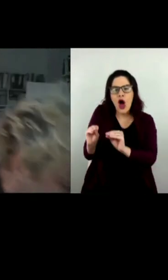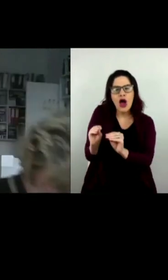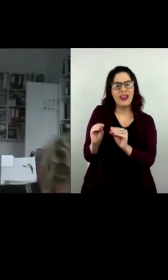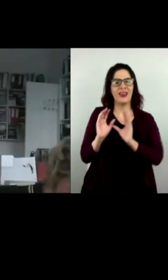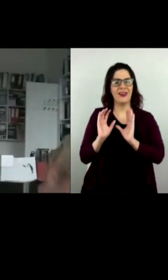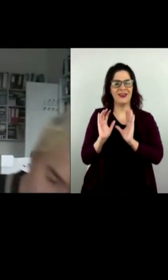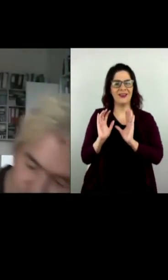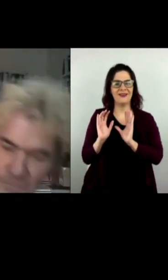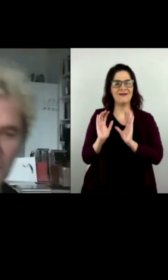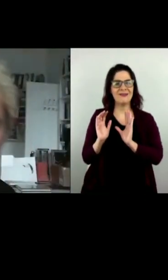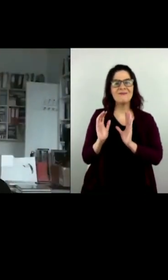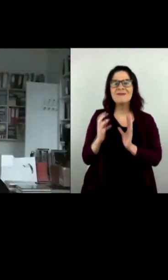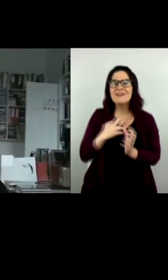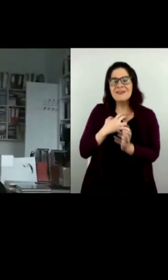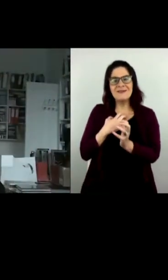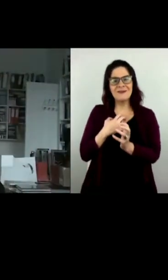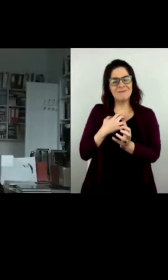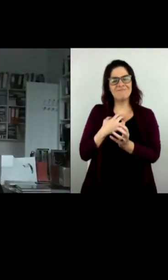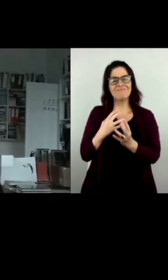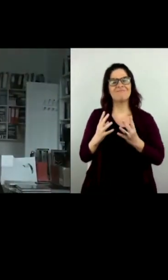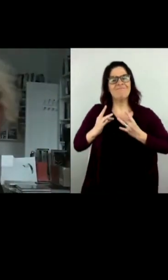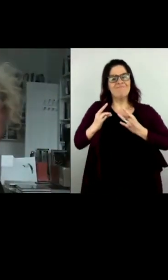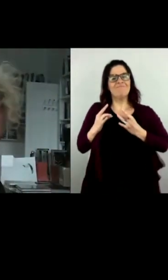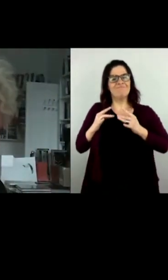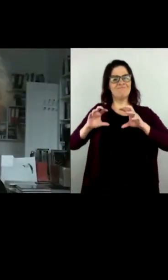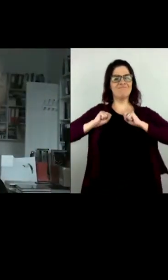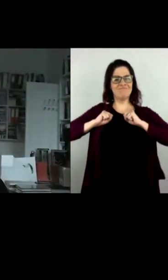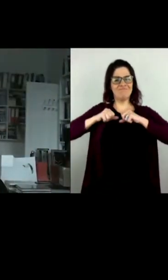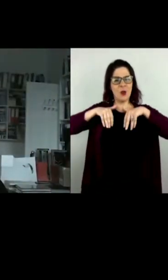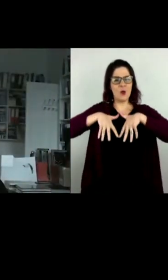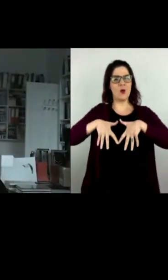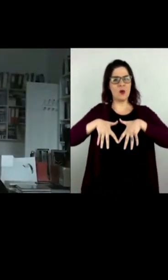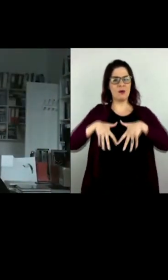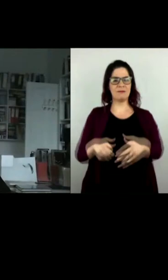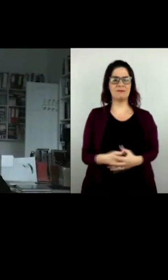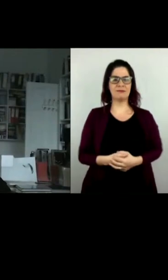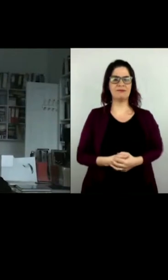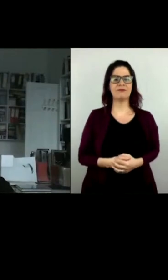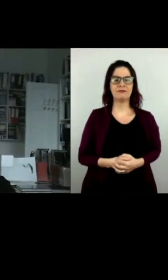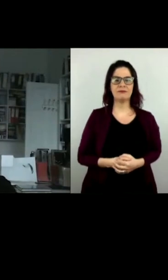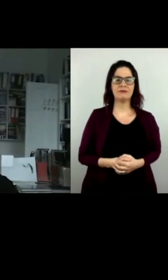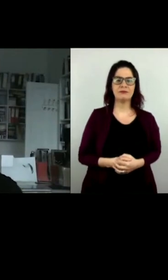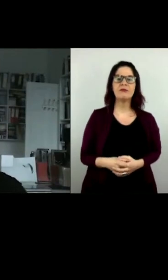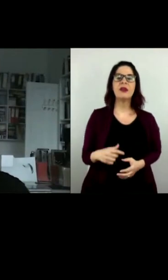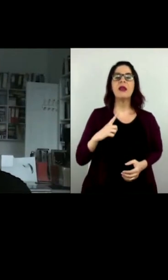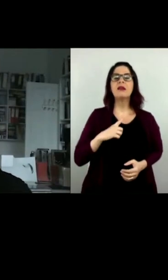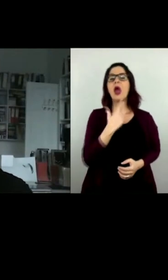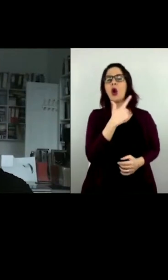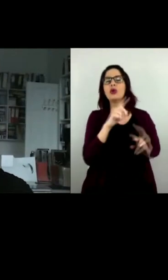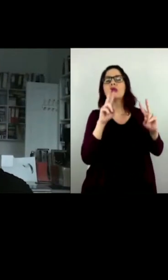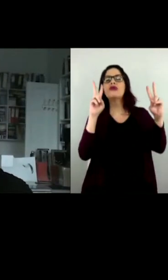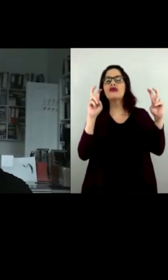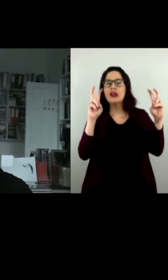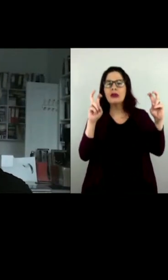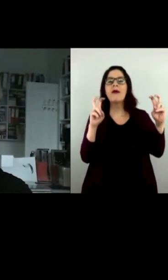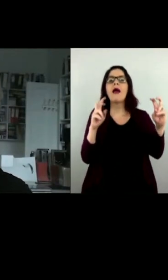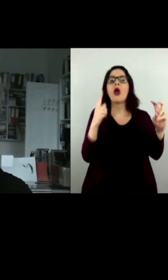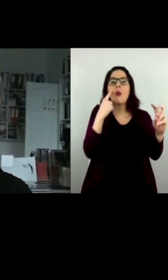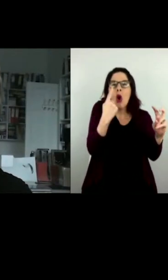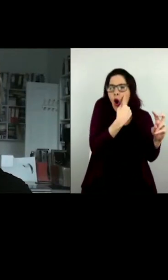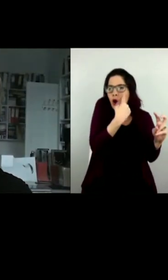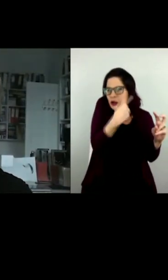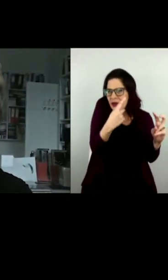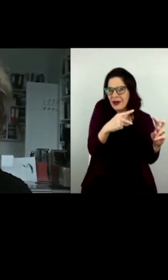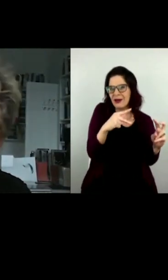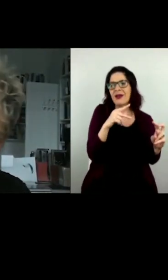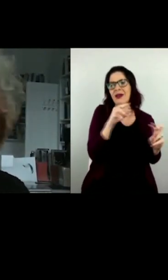And something very, the film you made, the title is The Eyes of Orson Welles. You made it in 2018. And it's quite interesting